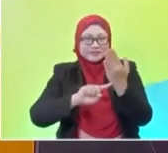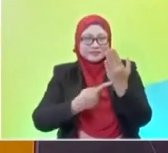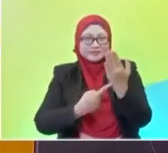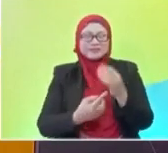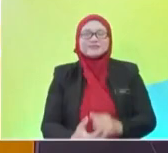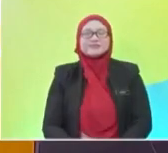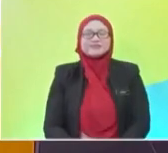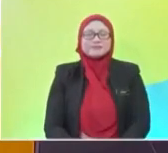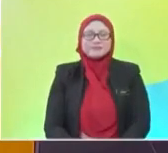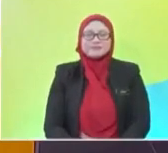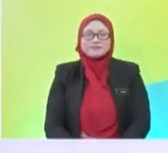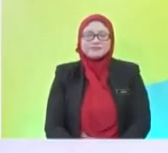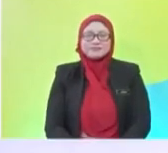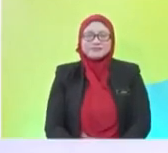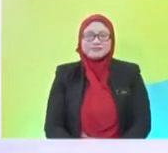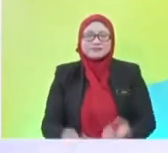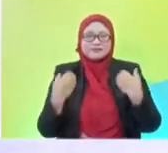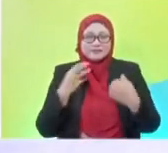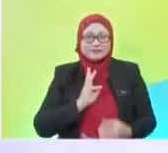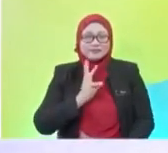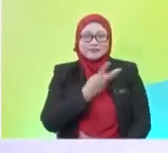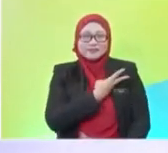So just to repeat the words, we have we